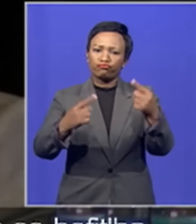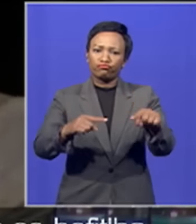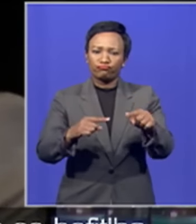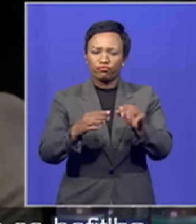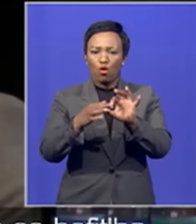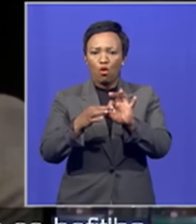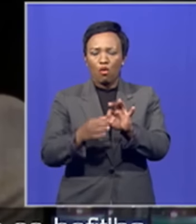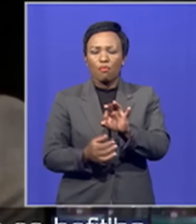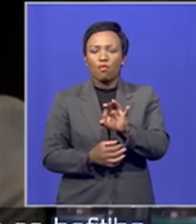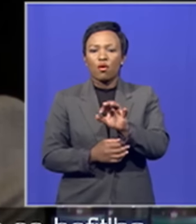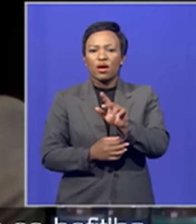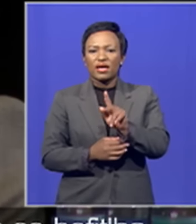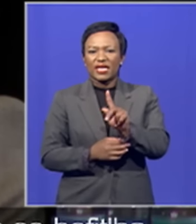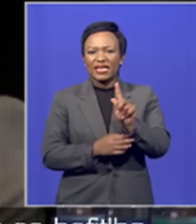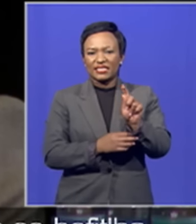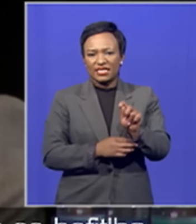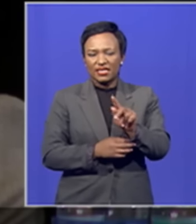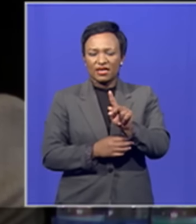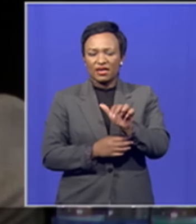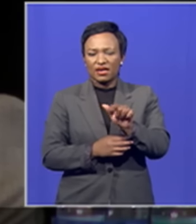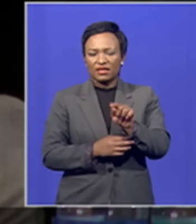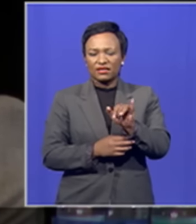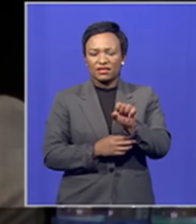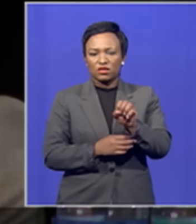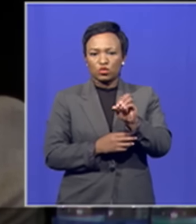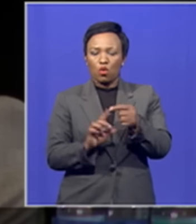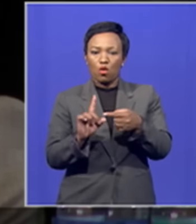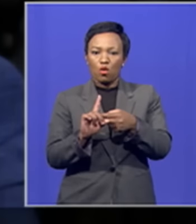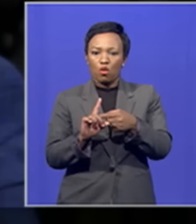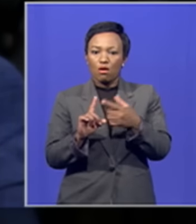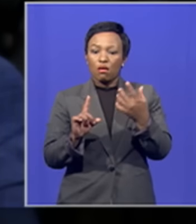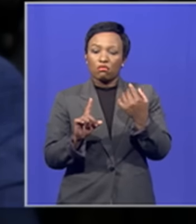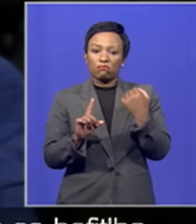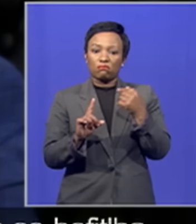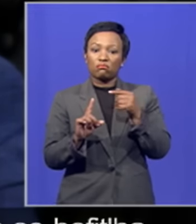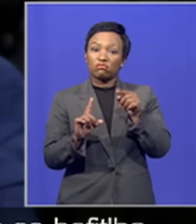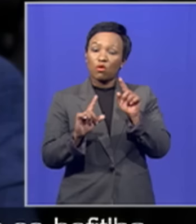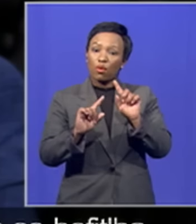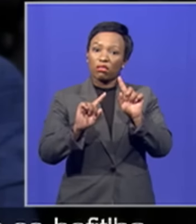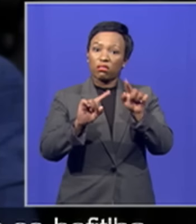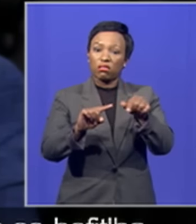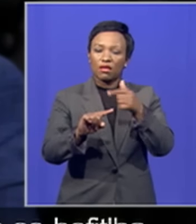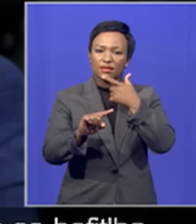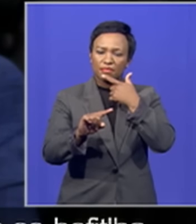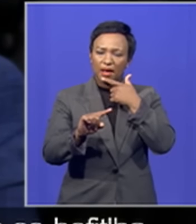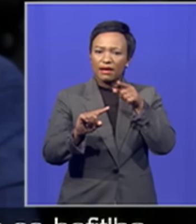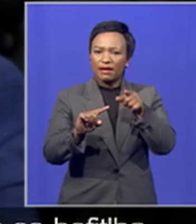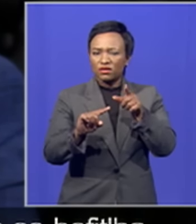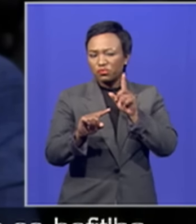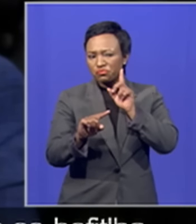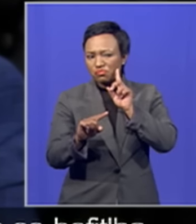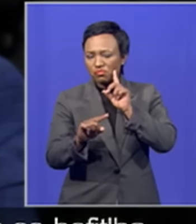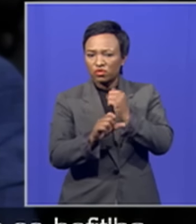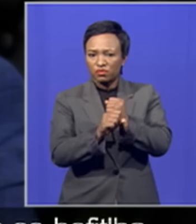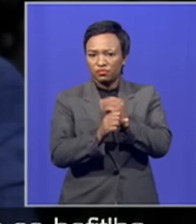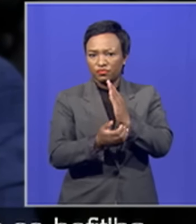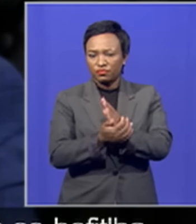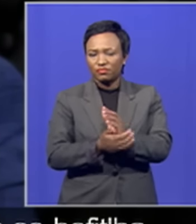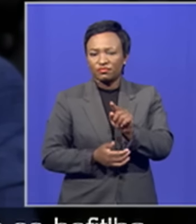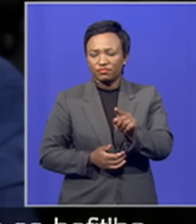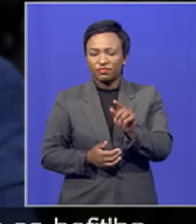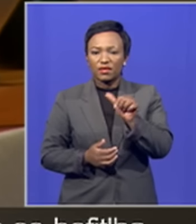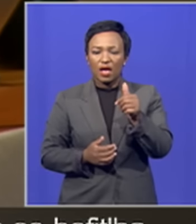Molefe mo lesolong la bona ka Sedimonthole ngwagola ka lebaka fela la go ya go netefatsa se jaaka fa batlhankedi